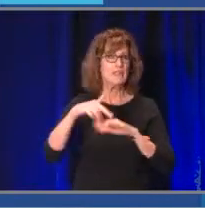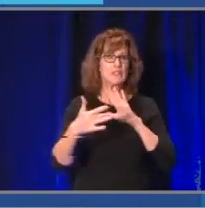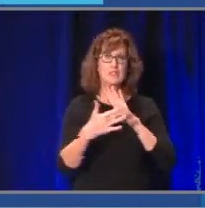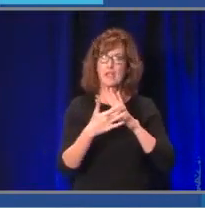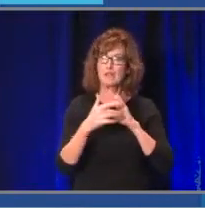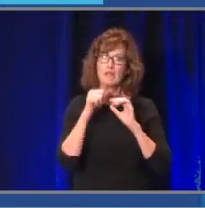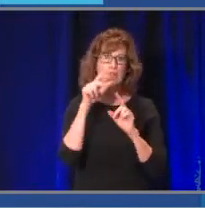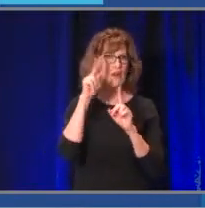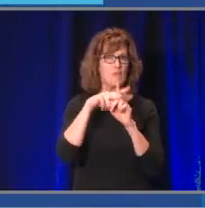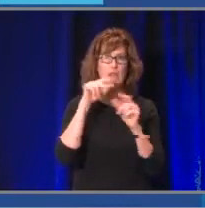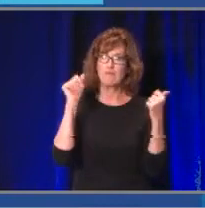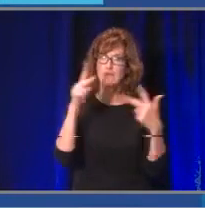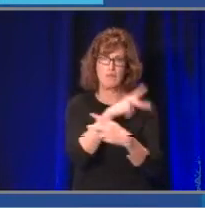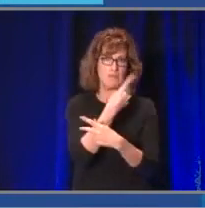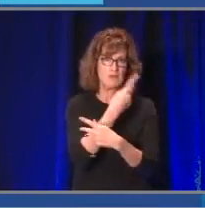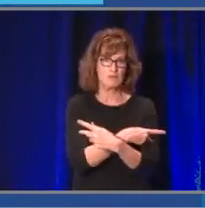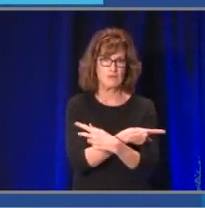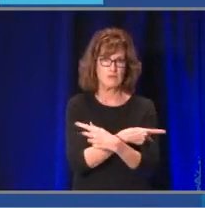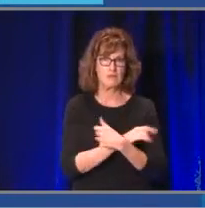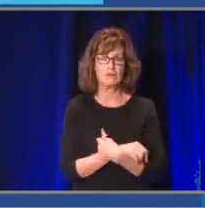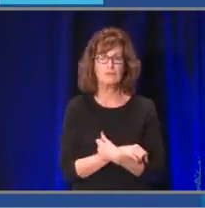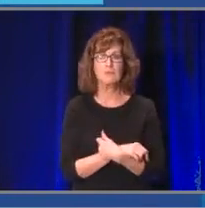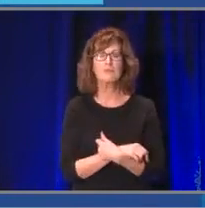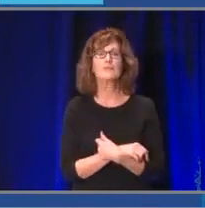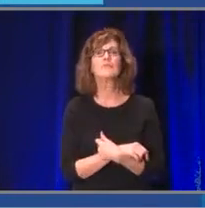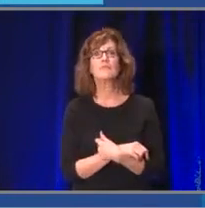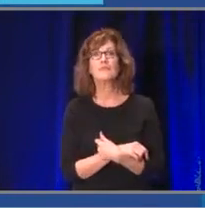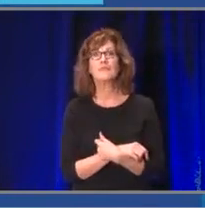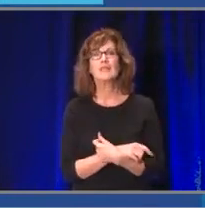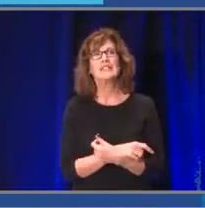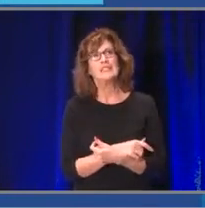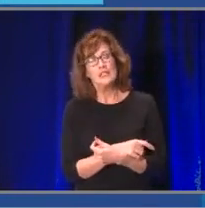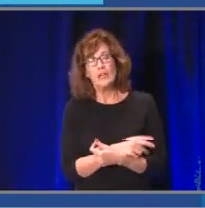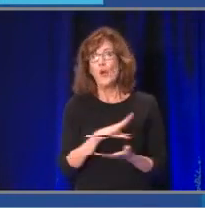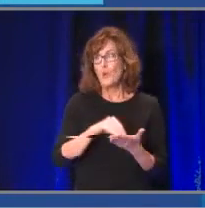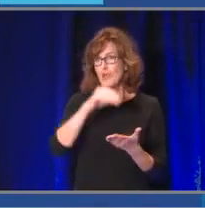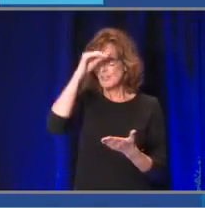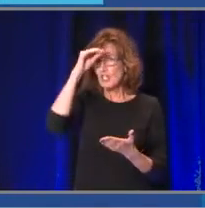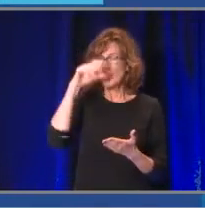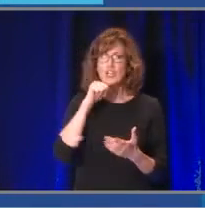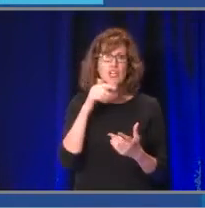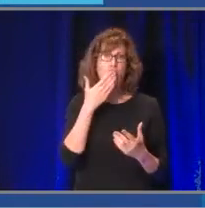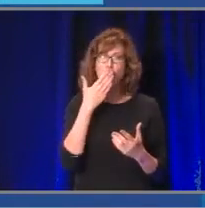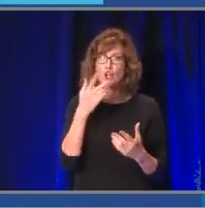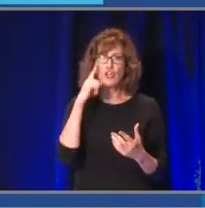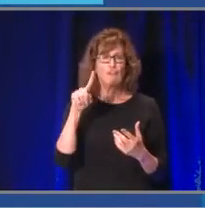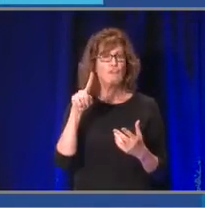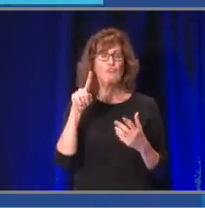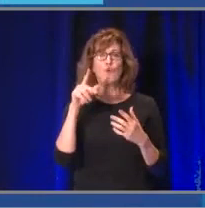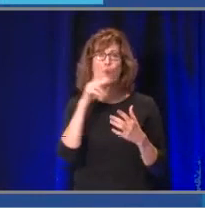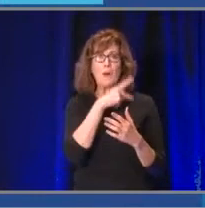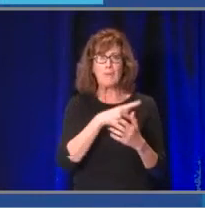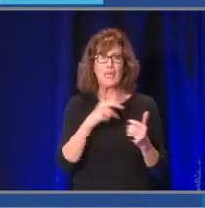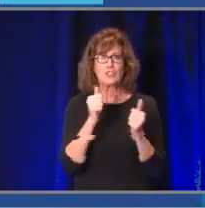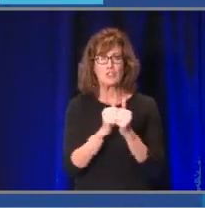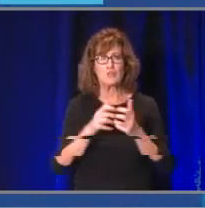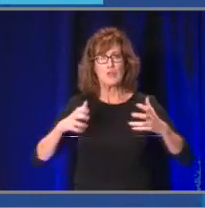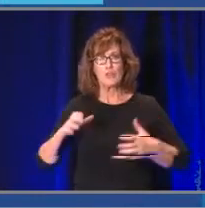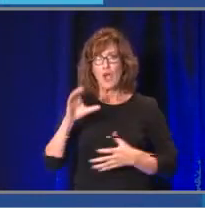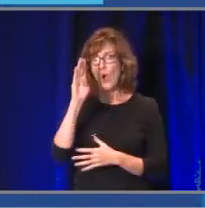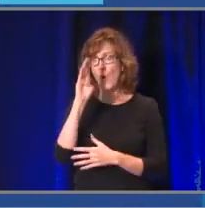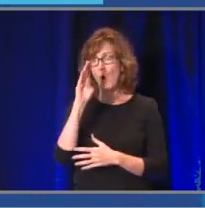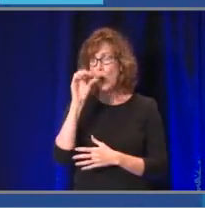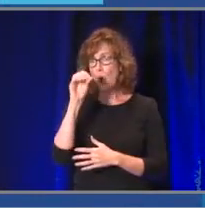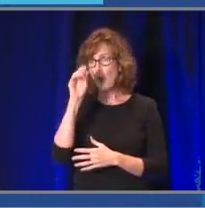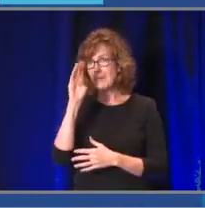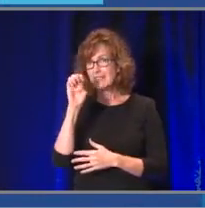for everyone. We have learned that it is not very good on patients that are obese with BMIs greater than 31.